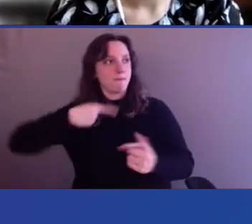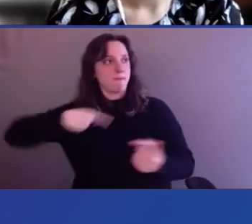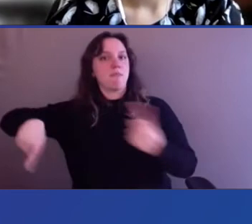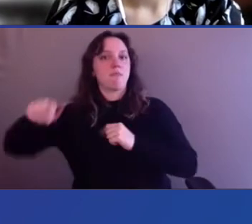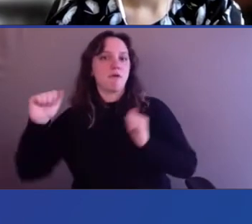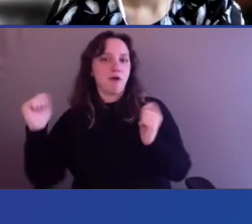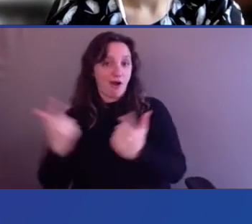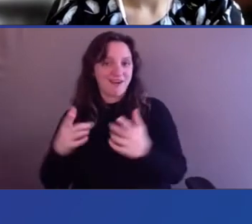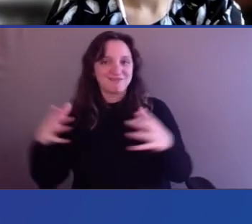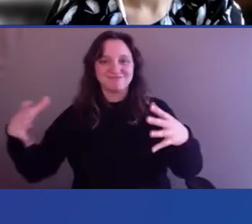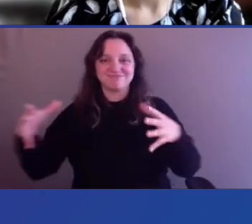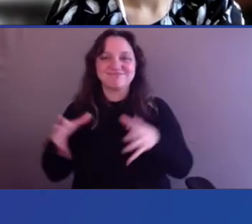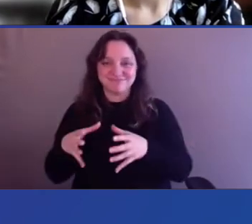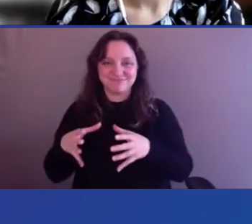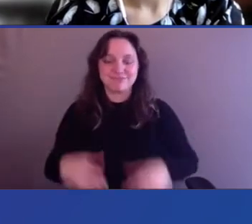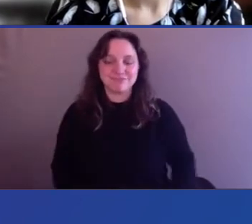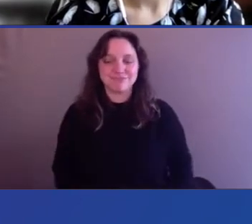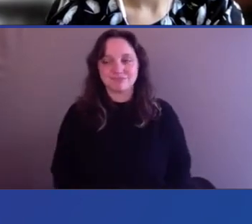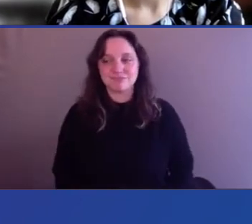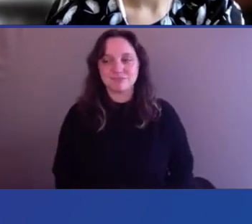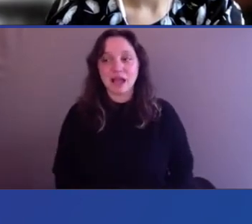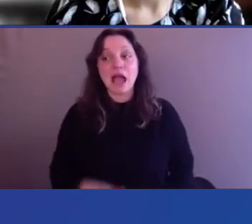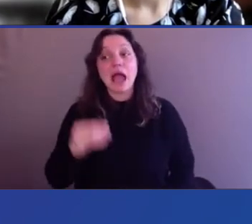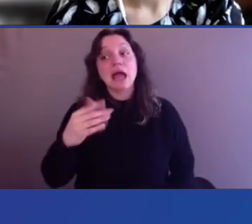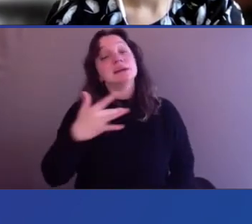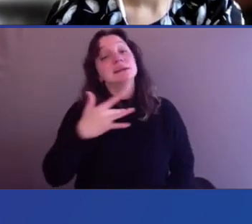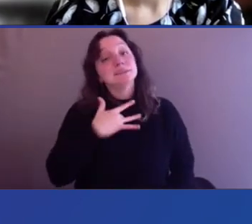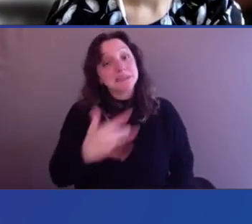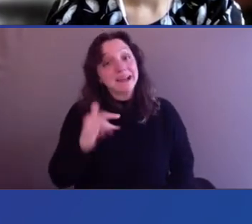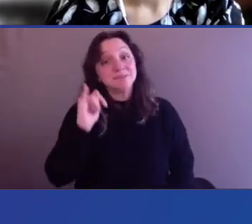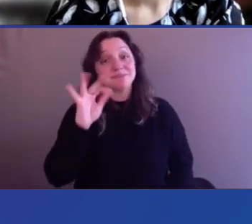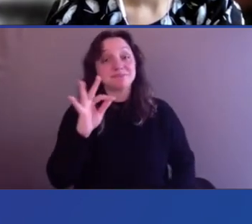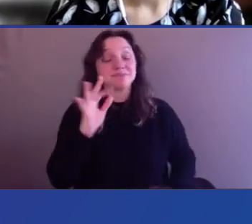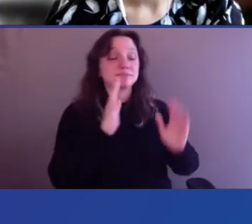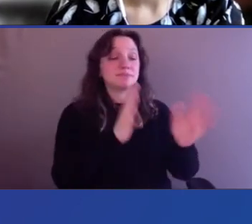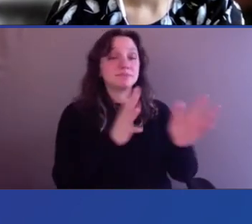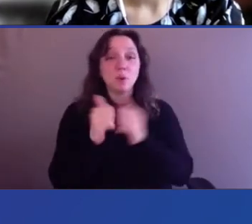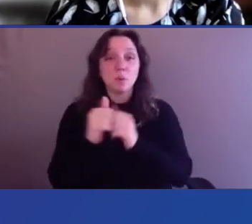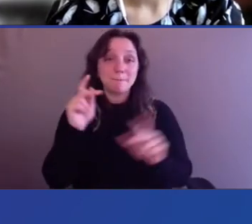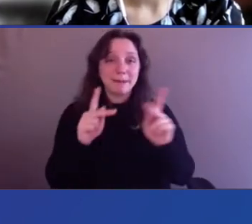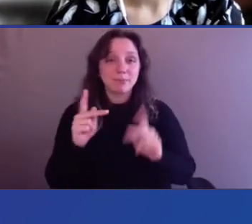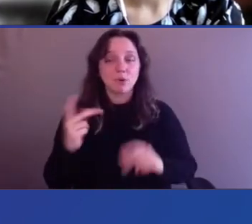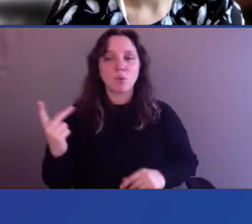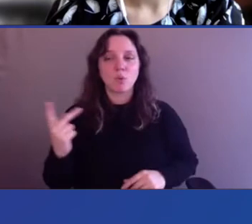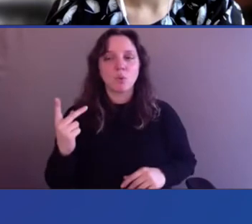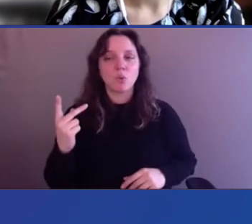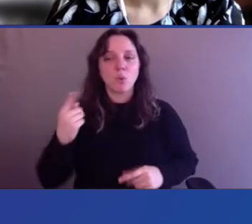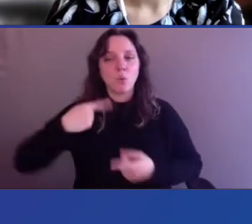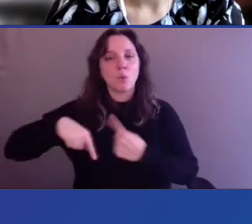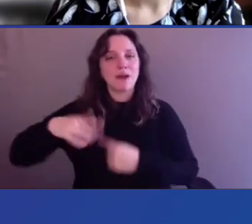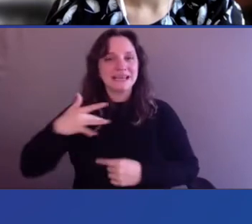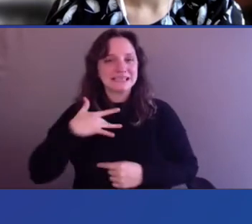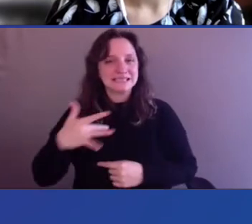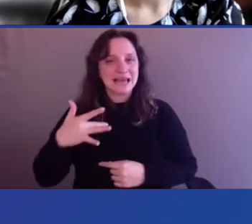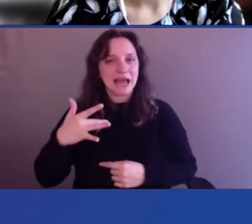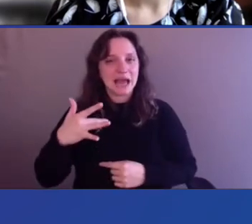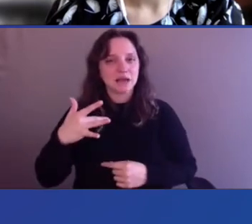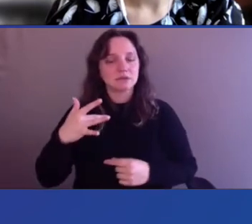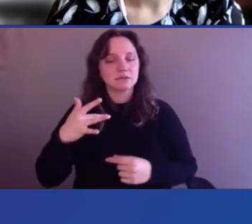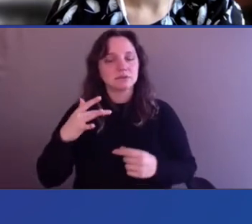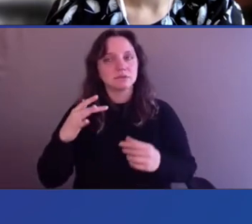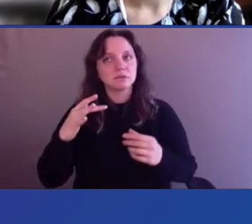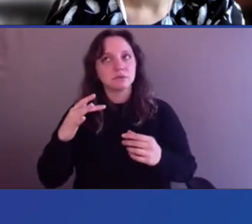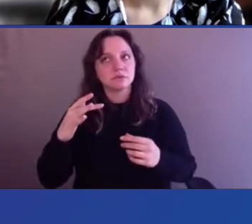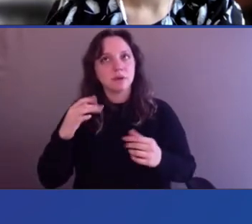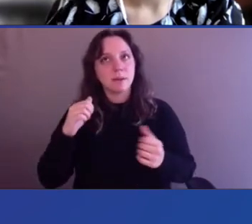we talk with other people, there's two things we always say. Number one, talk to people who are known by and accountable